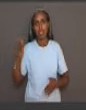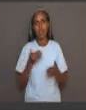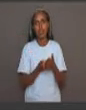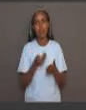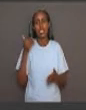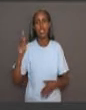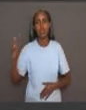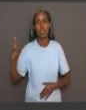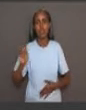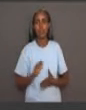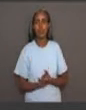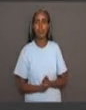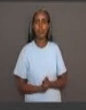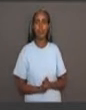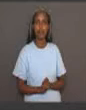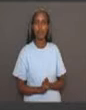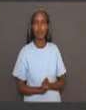k minus 1.